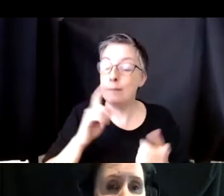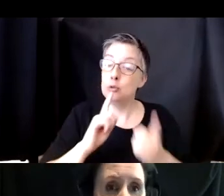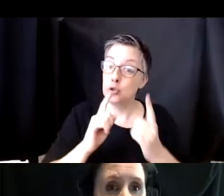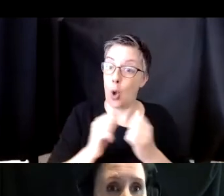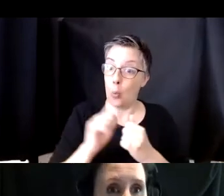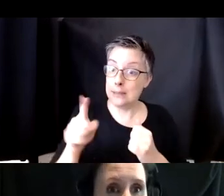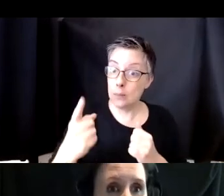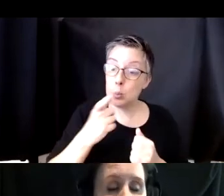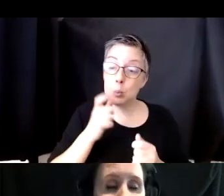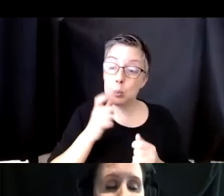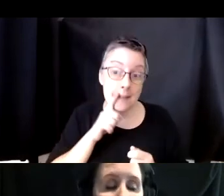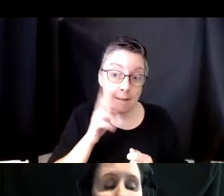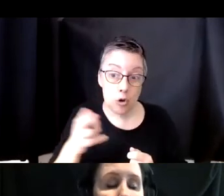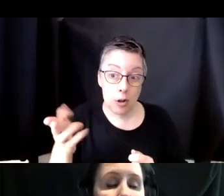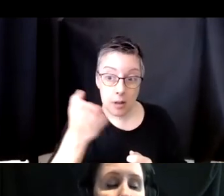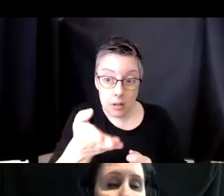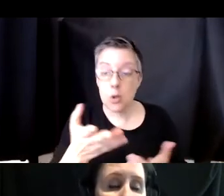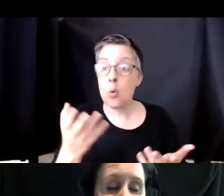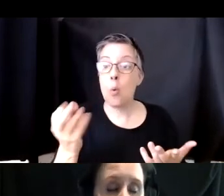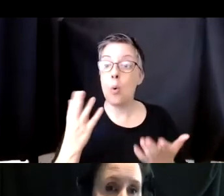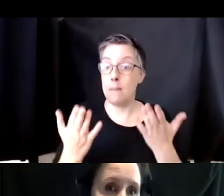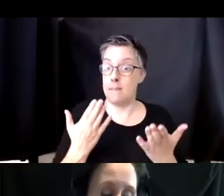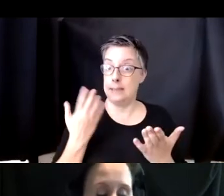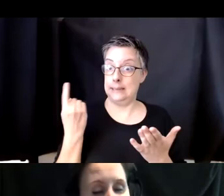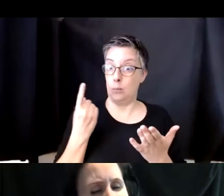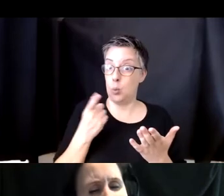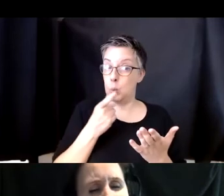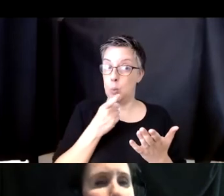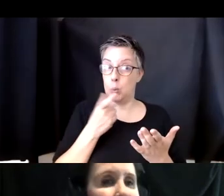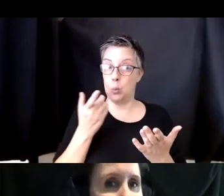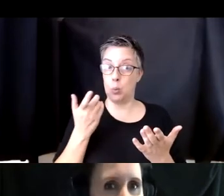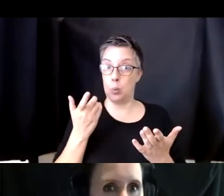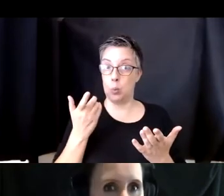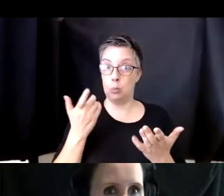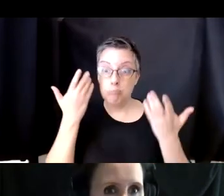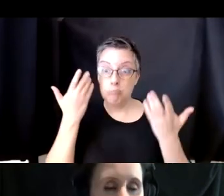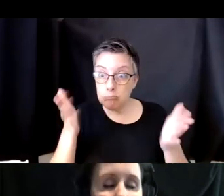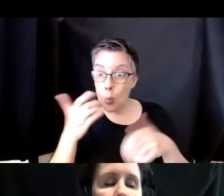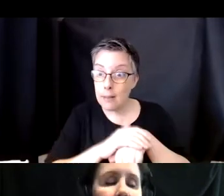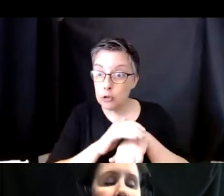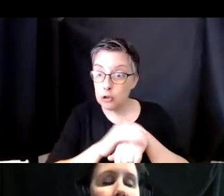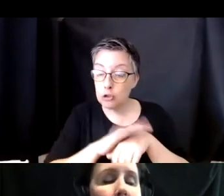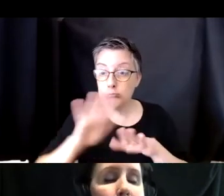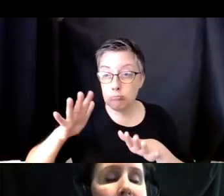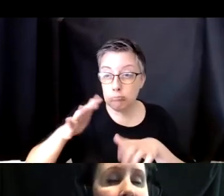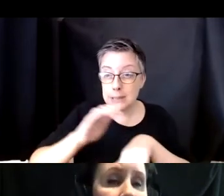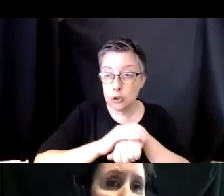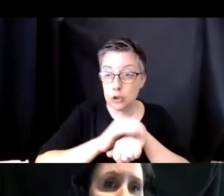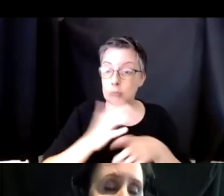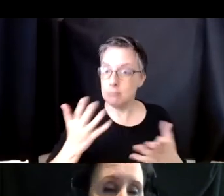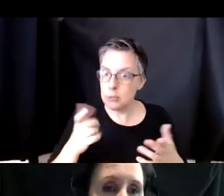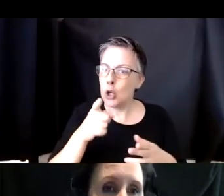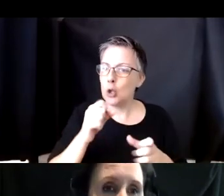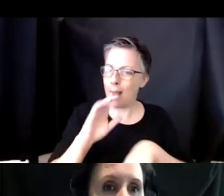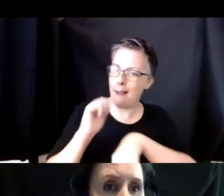deaf or hard of hearing, or maybe somebody who does not know English very well, that you can enable